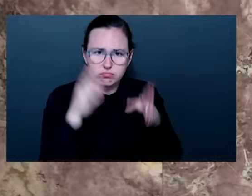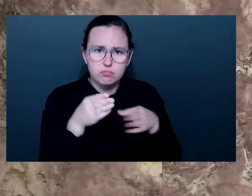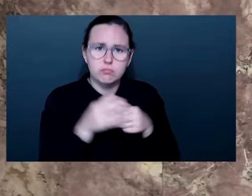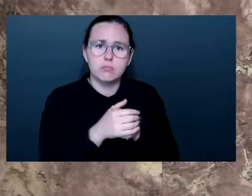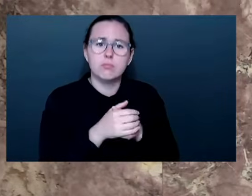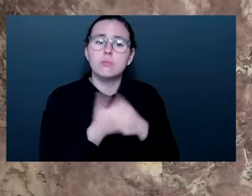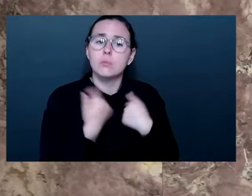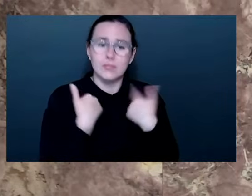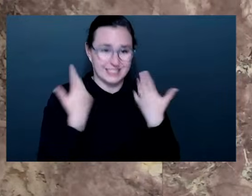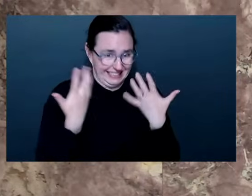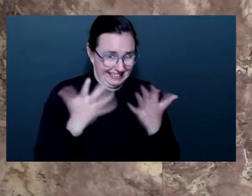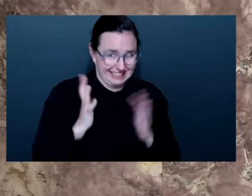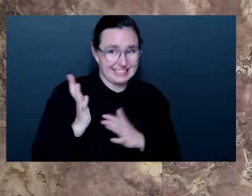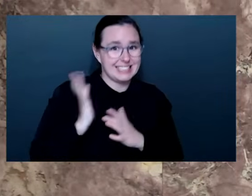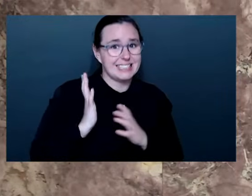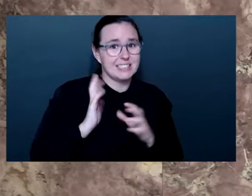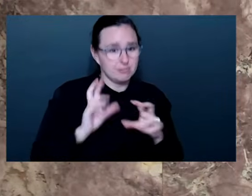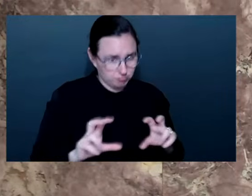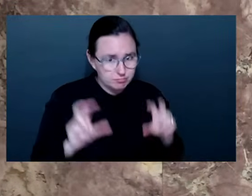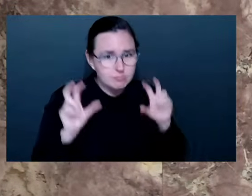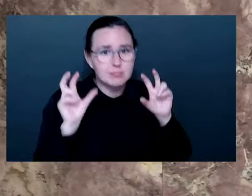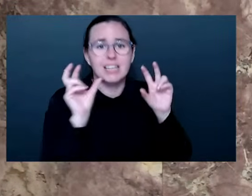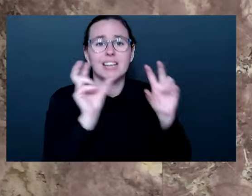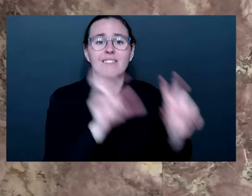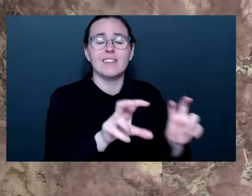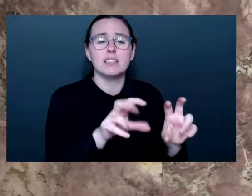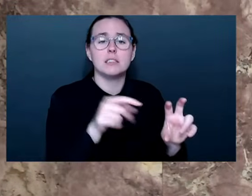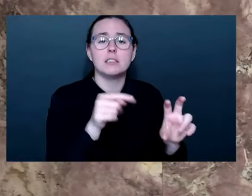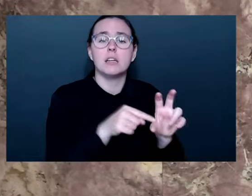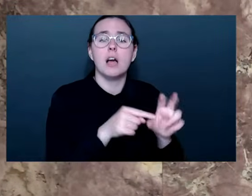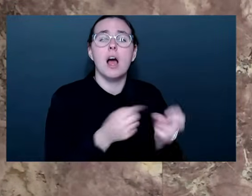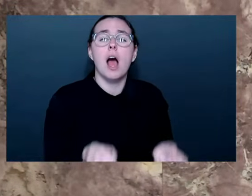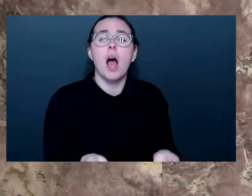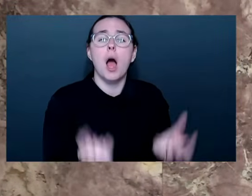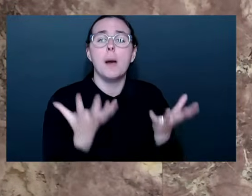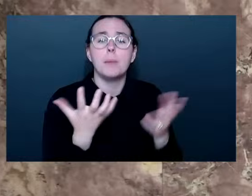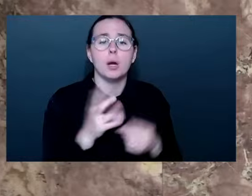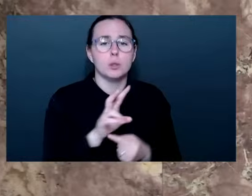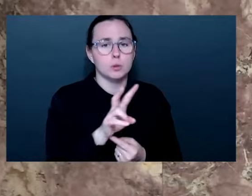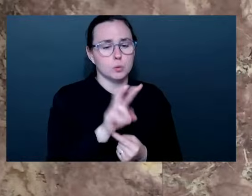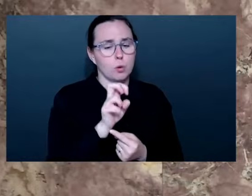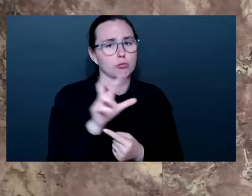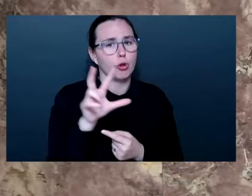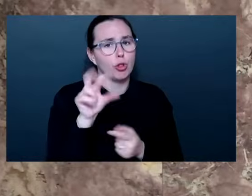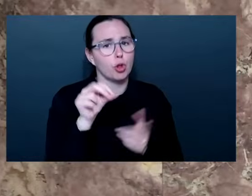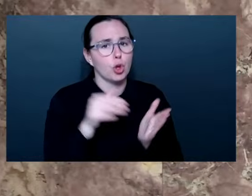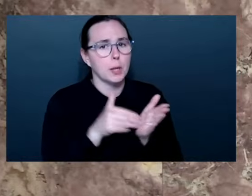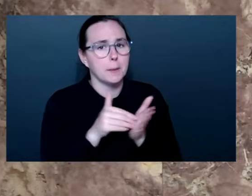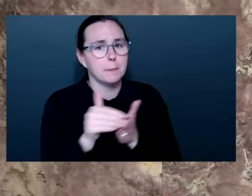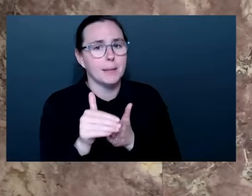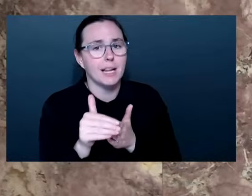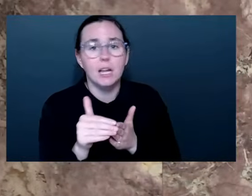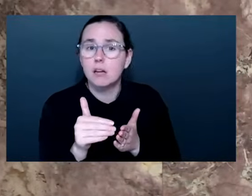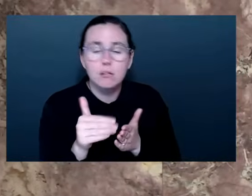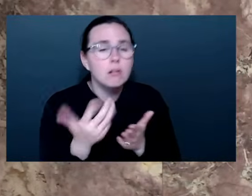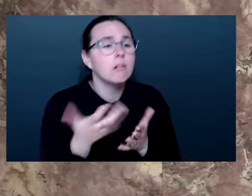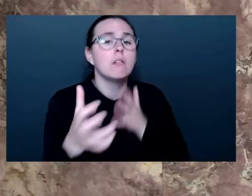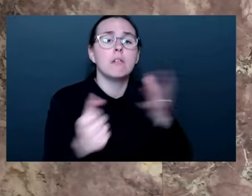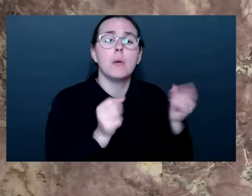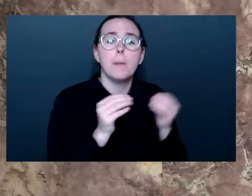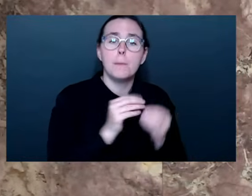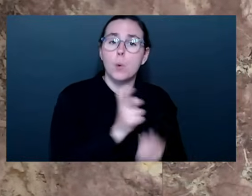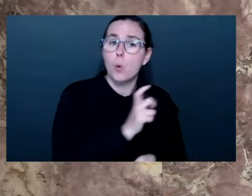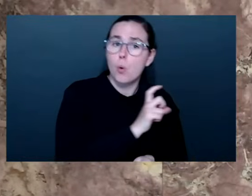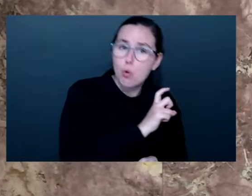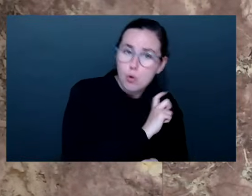$230 million to provide more officers to meet the needs of communities. This government will continue to